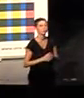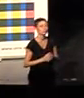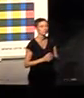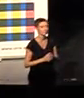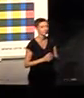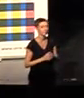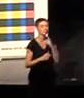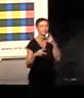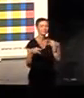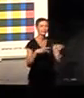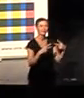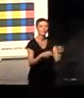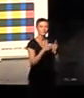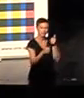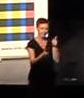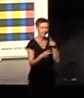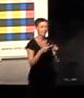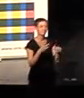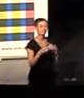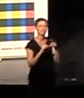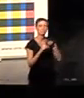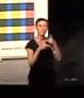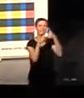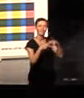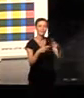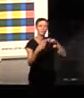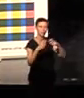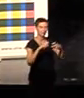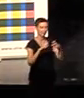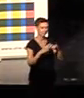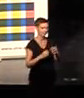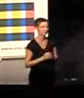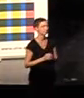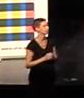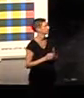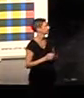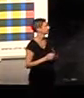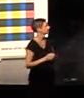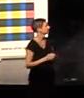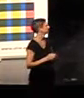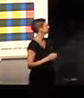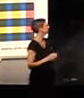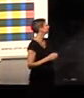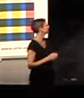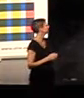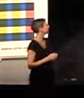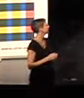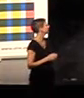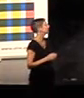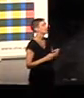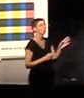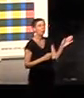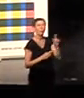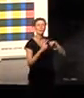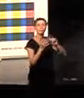eagles visit brussels en stad brussel wie de ville de bruxelles en